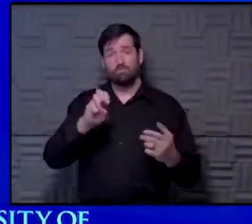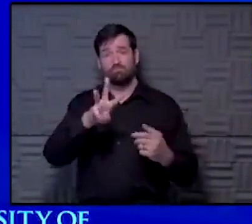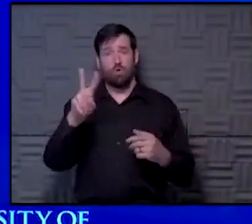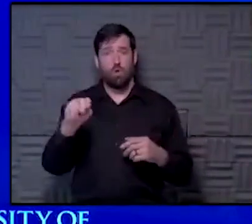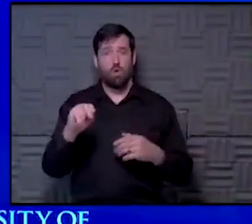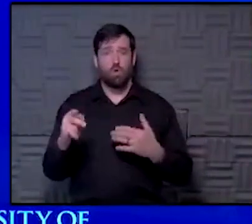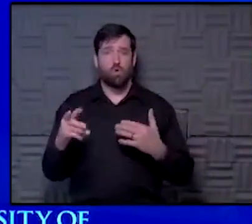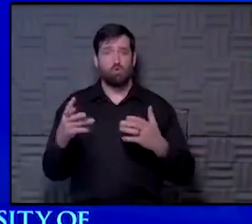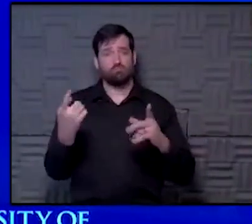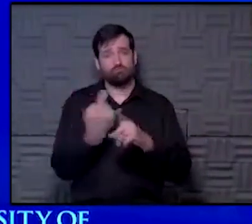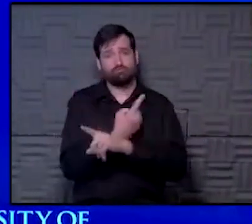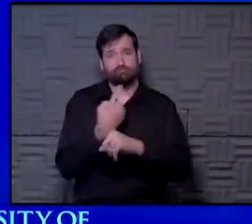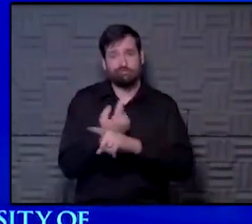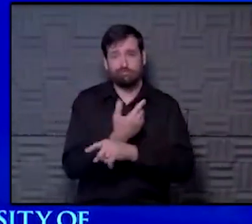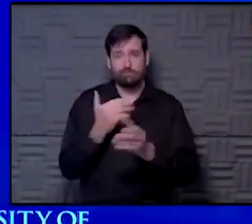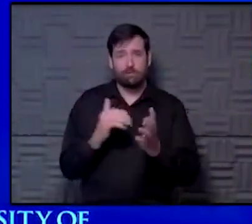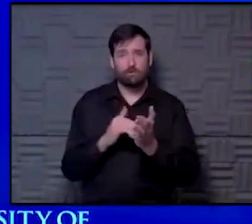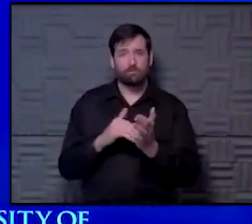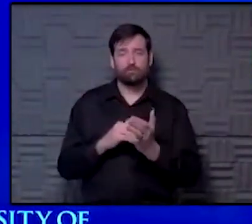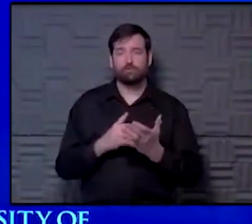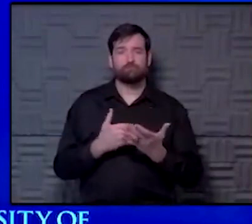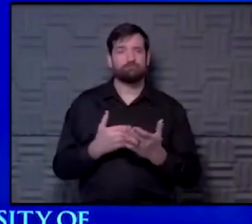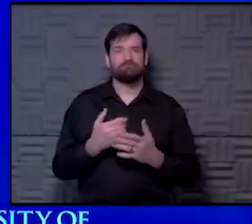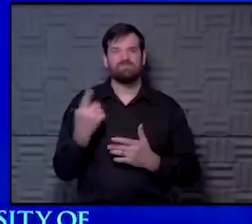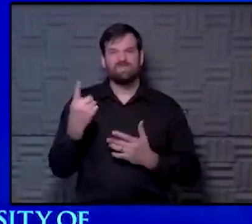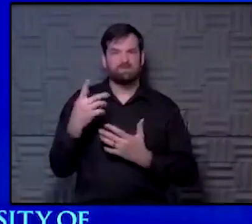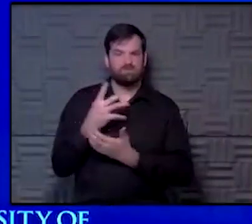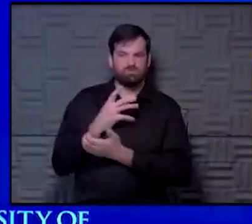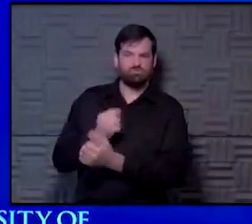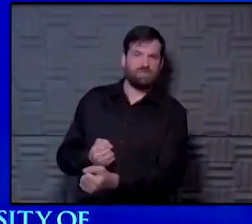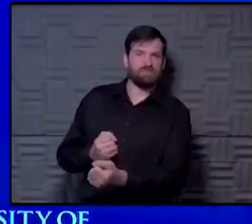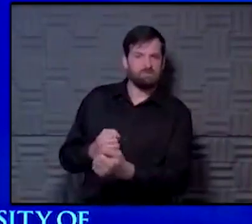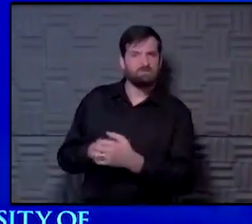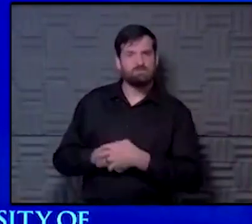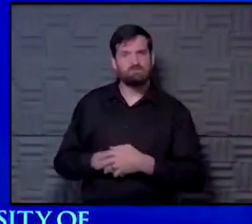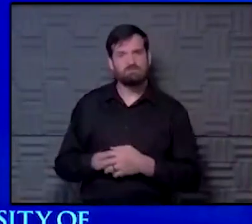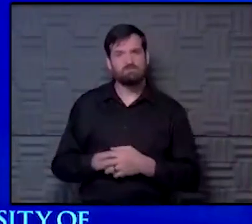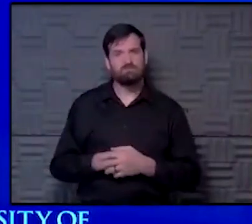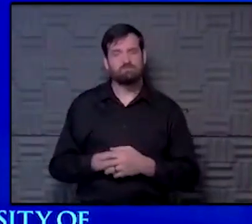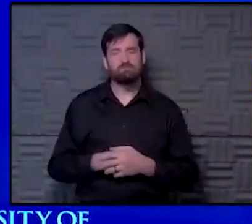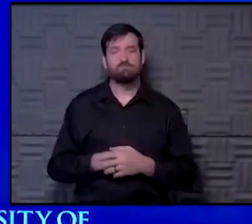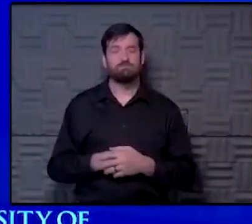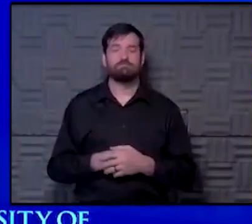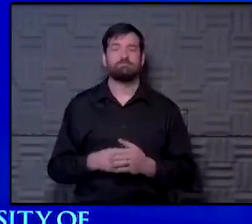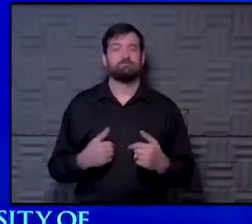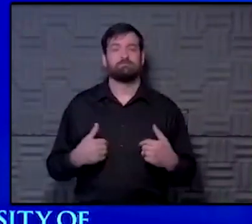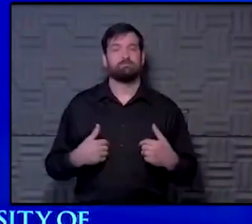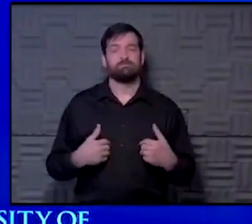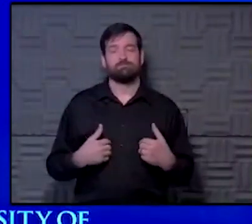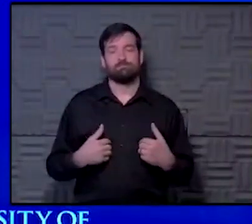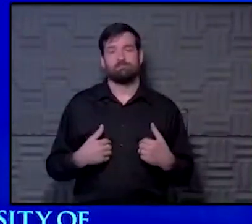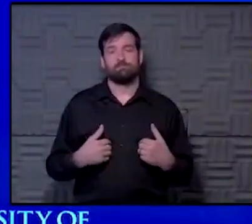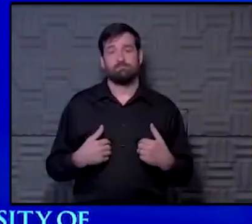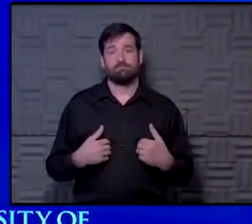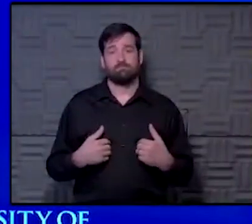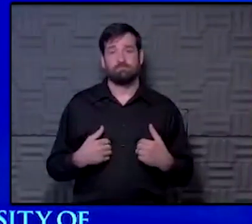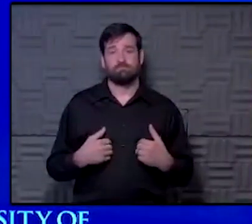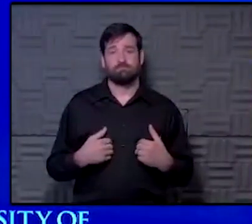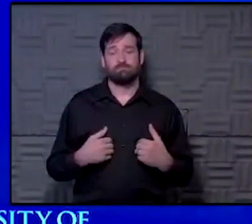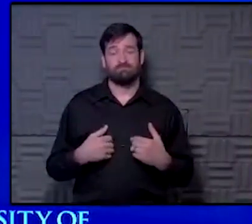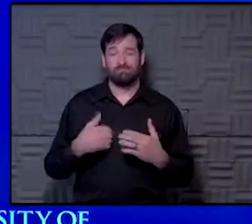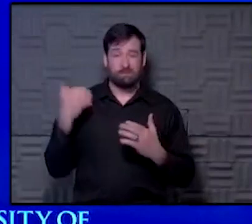primary care provider, someone you have a trusting relationship with. We aren't actually anywhere near